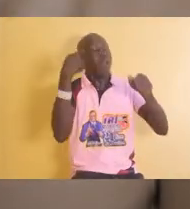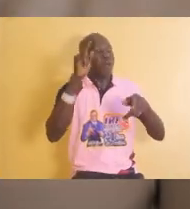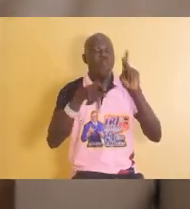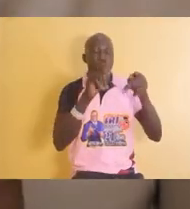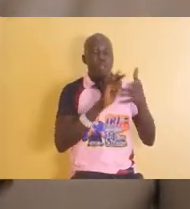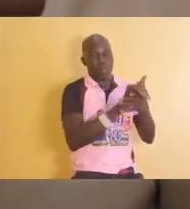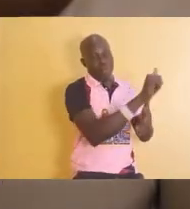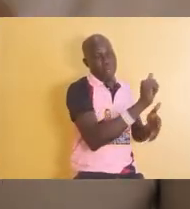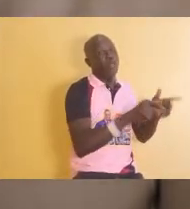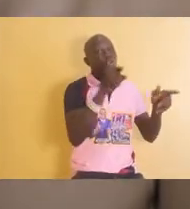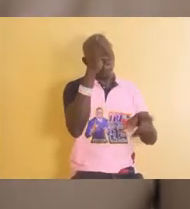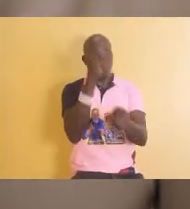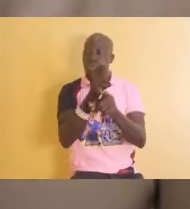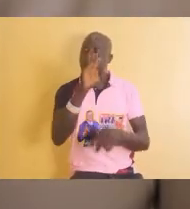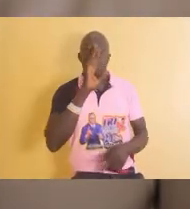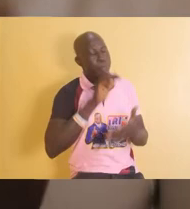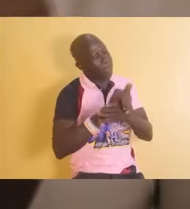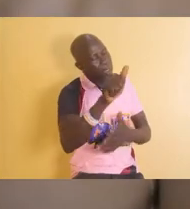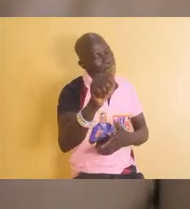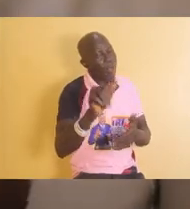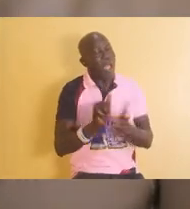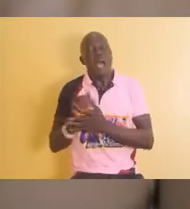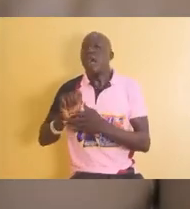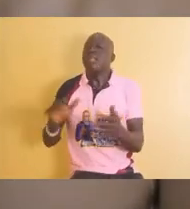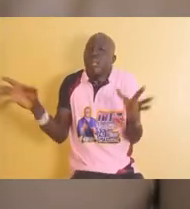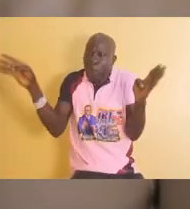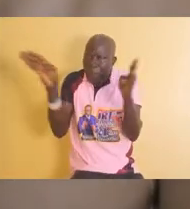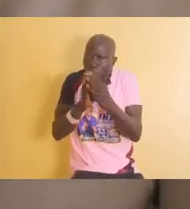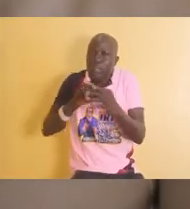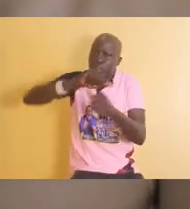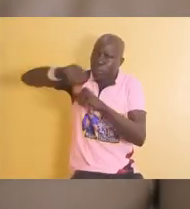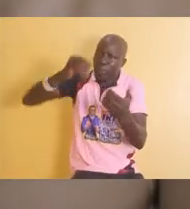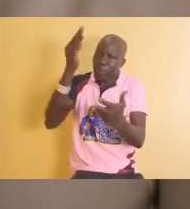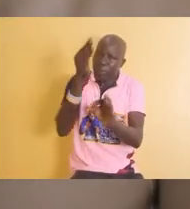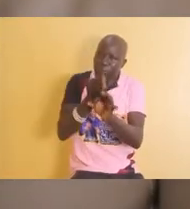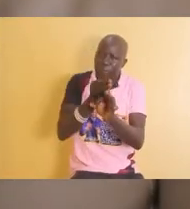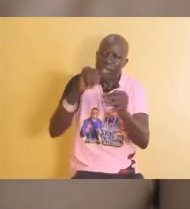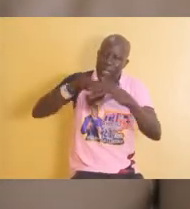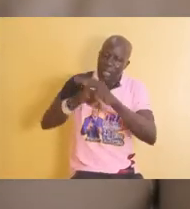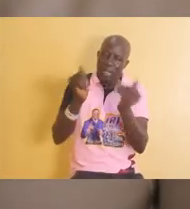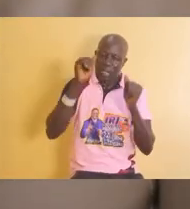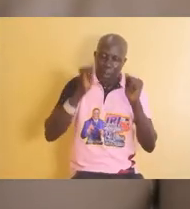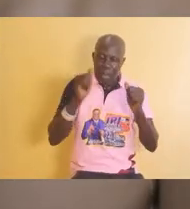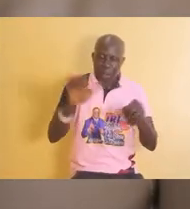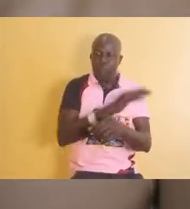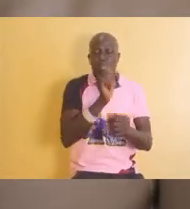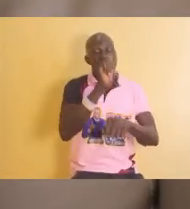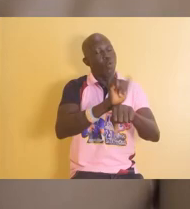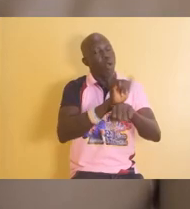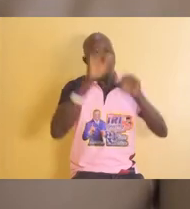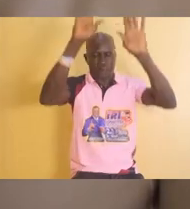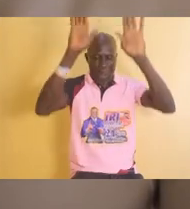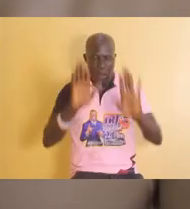gbagbo iwo ni ko kan gbagbo you should just believe ko je ka da igbagbo papo let's connect with o ma ni agbara ise agbara